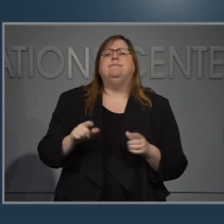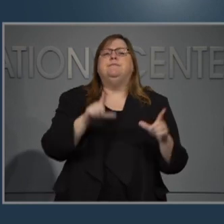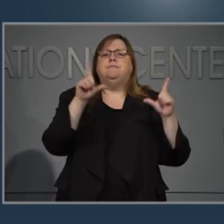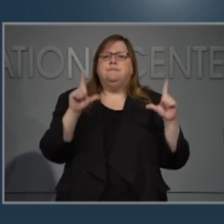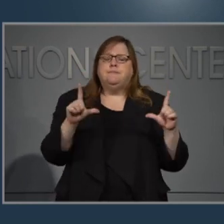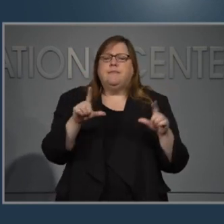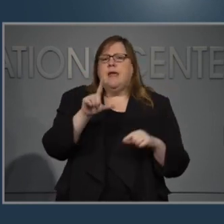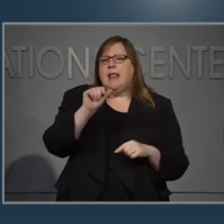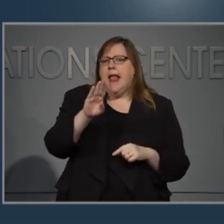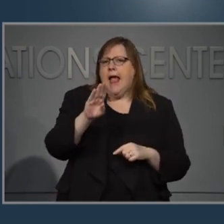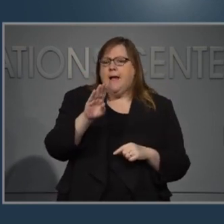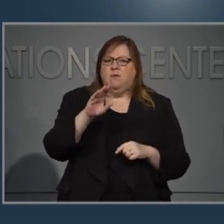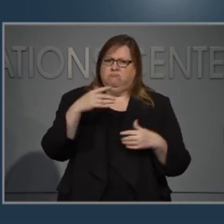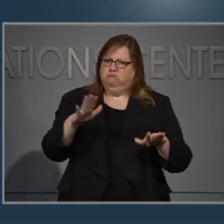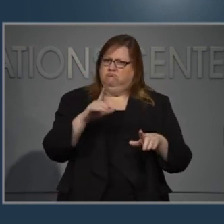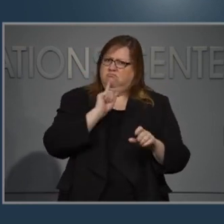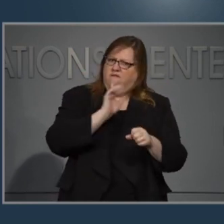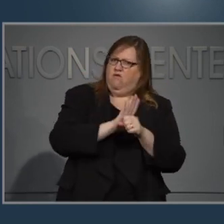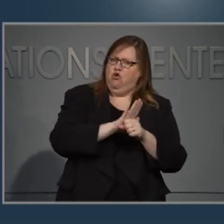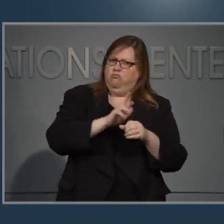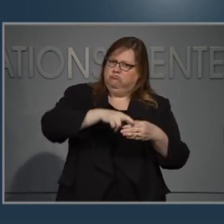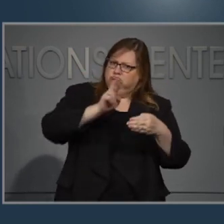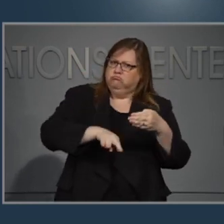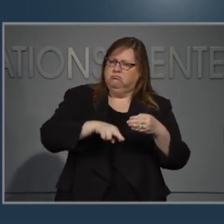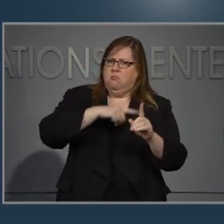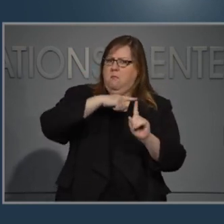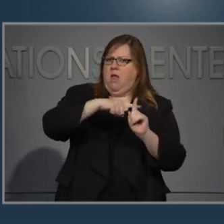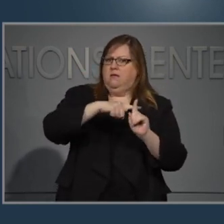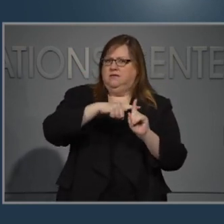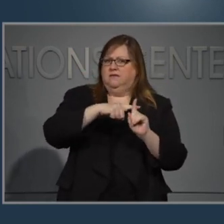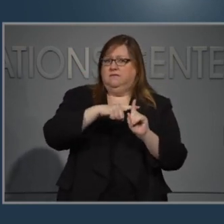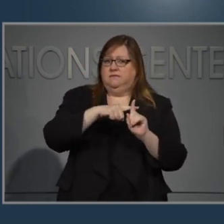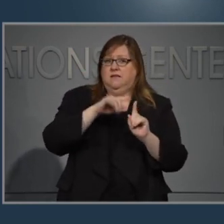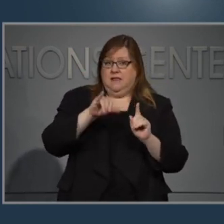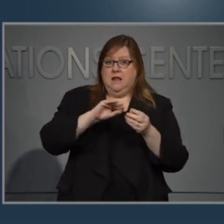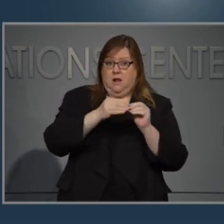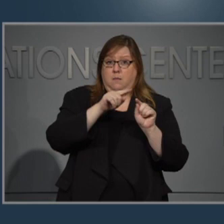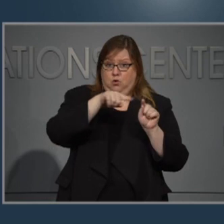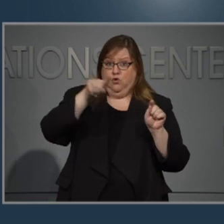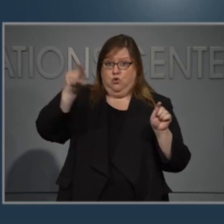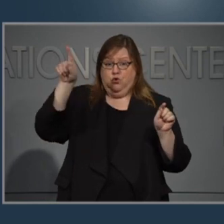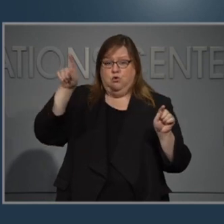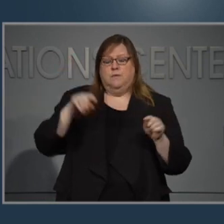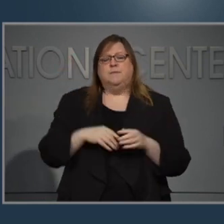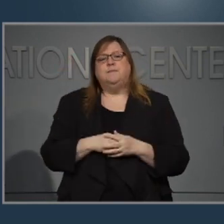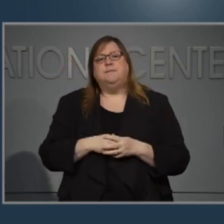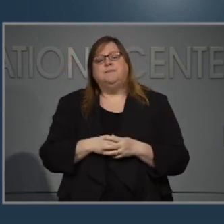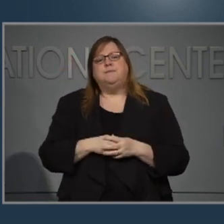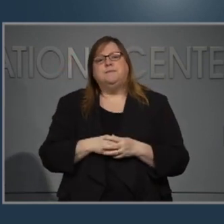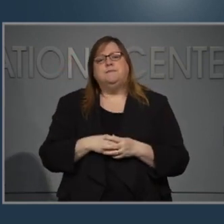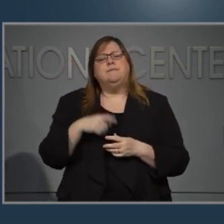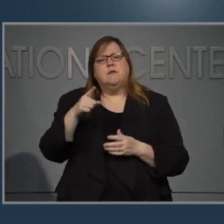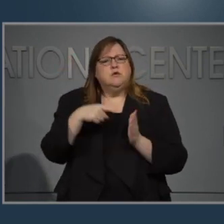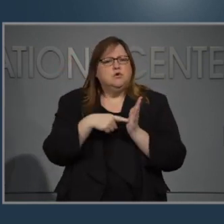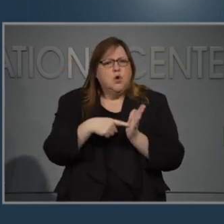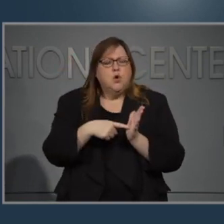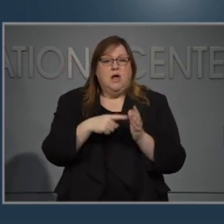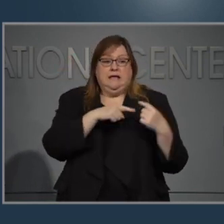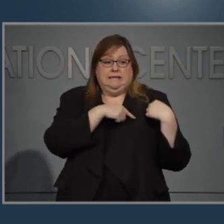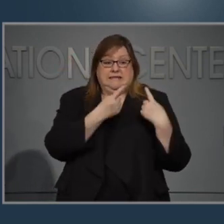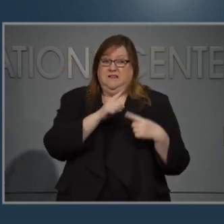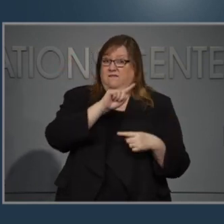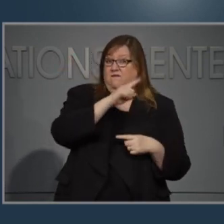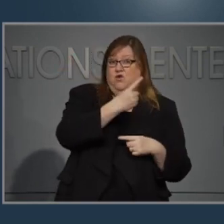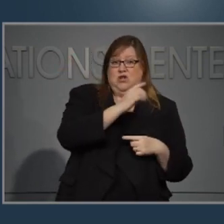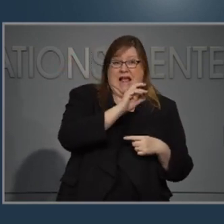confirmed tests. This is another of our more timely key metrics. This slide gives you a look at the trajectory since we've had our first case back